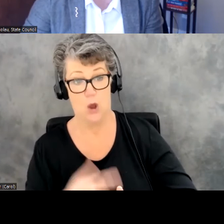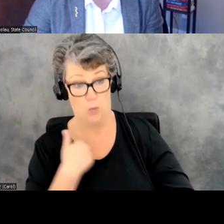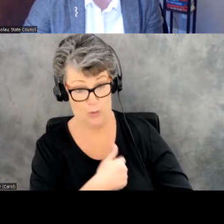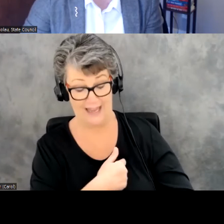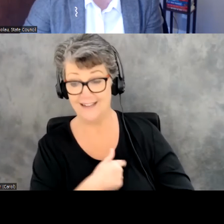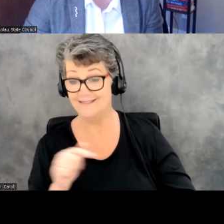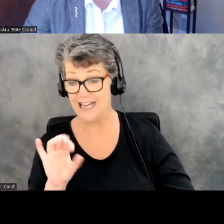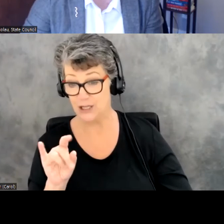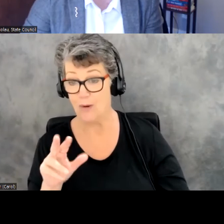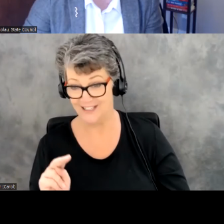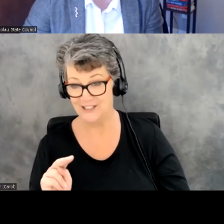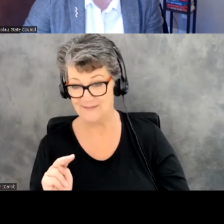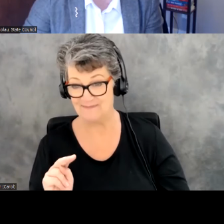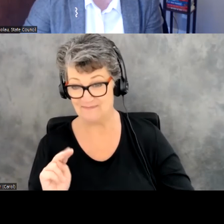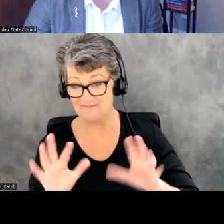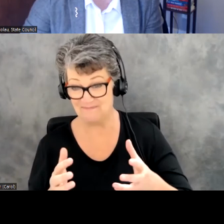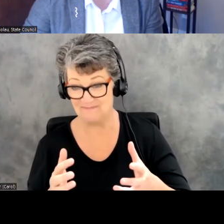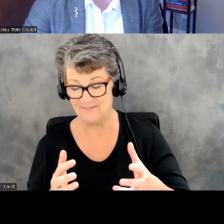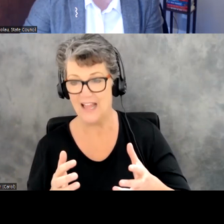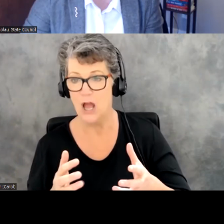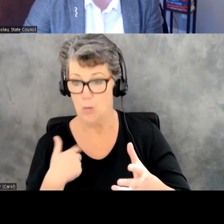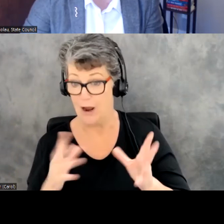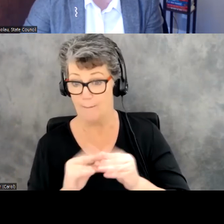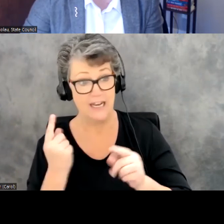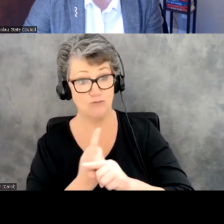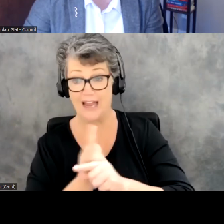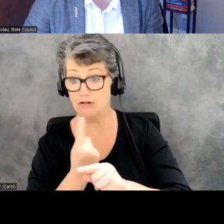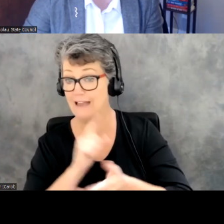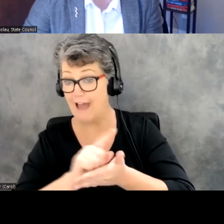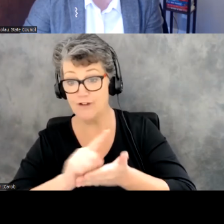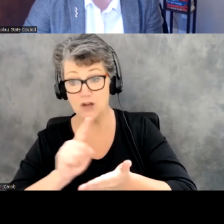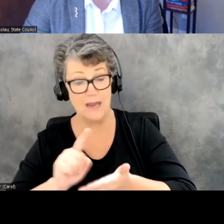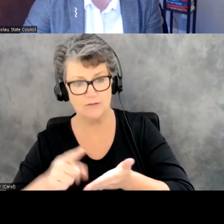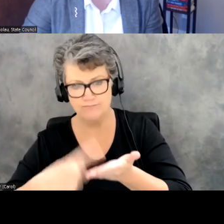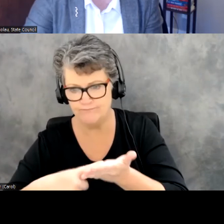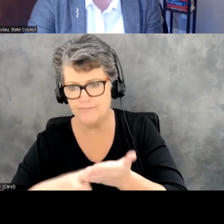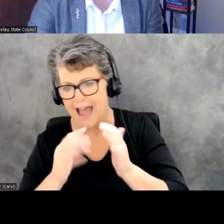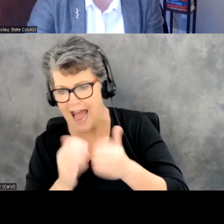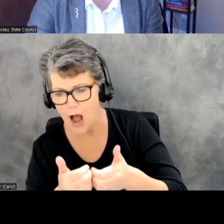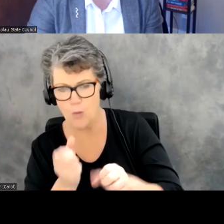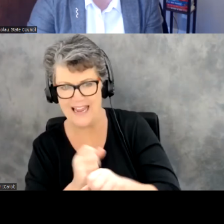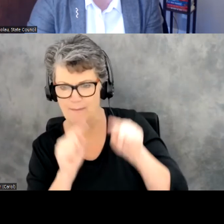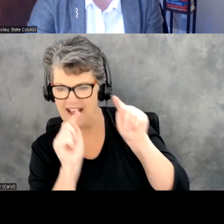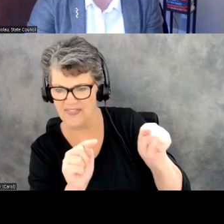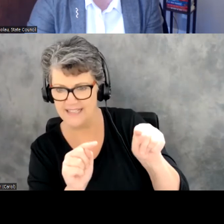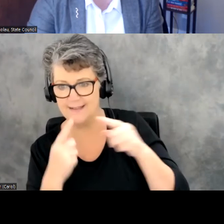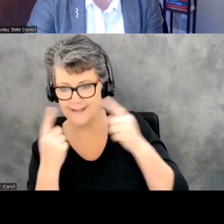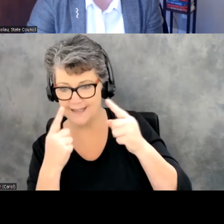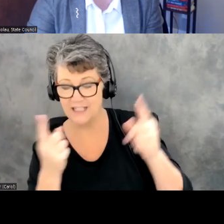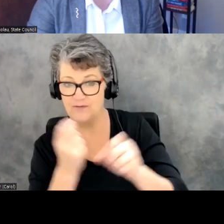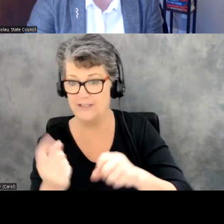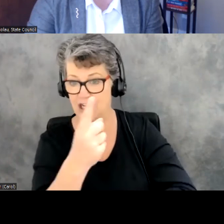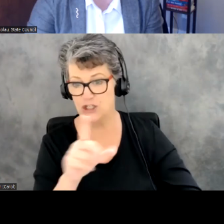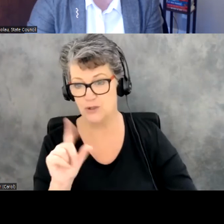the coalition, are meeting regularly every week to talk about how we can make this a success next